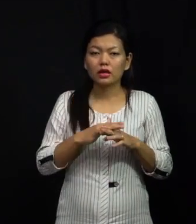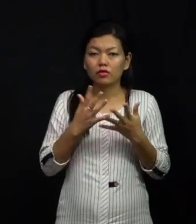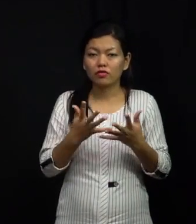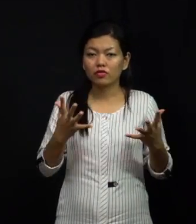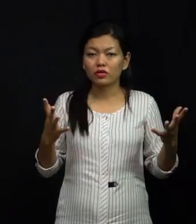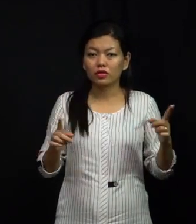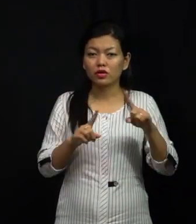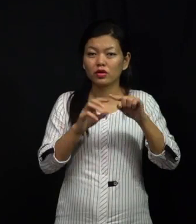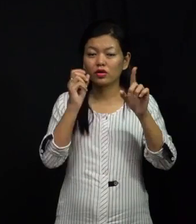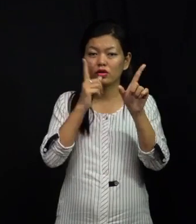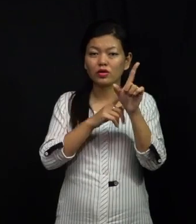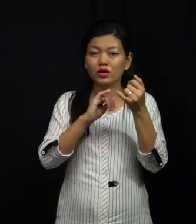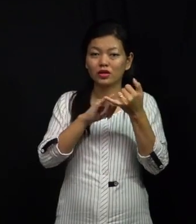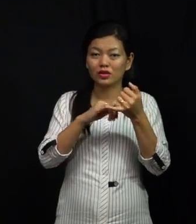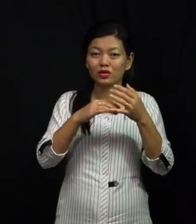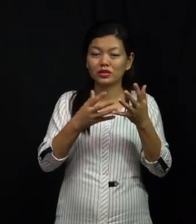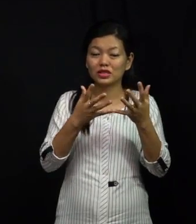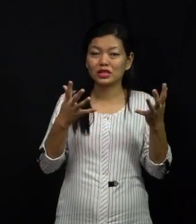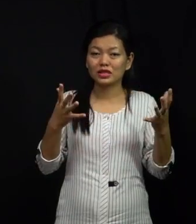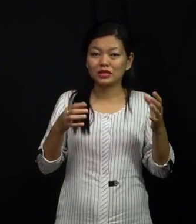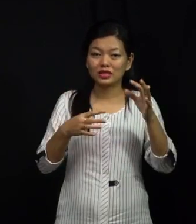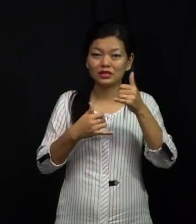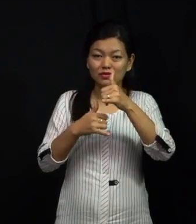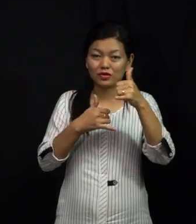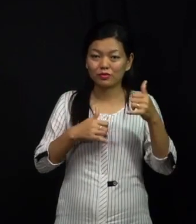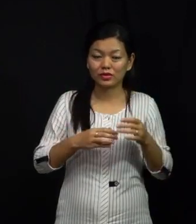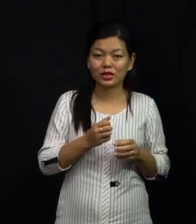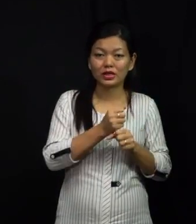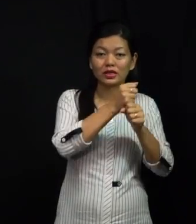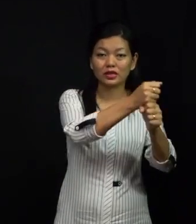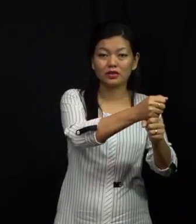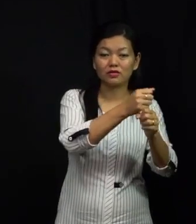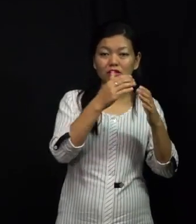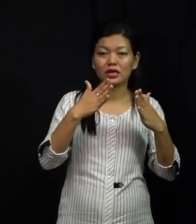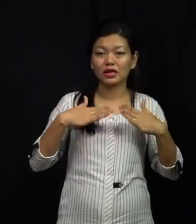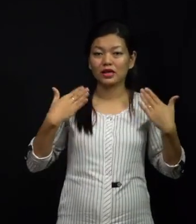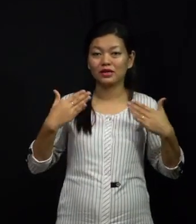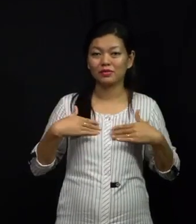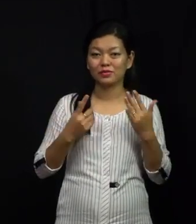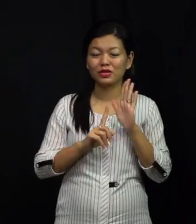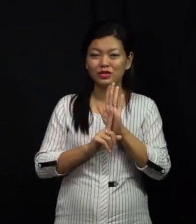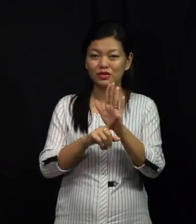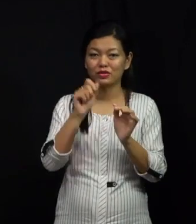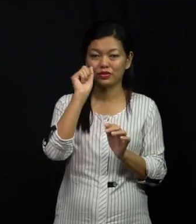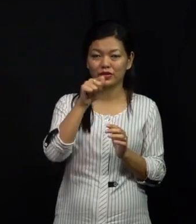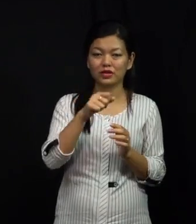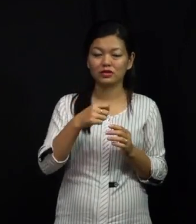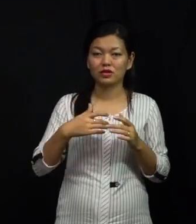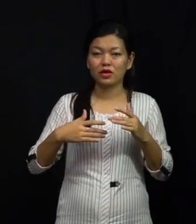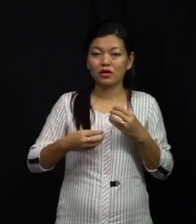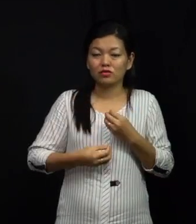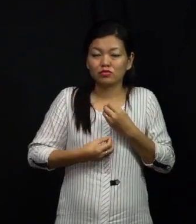it? So they are very frank in showing their emotions in this stage. Okay, and then what about